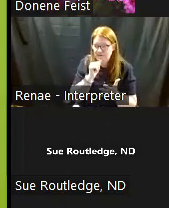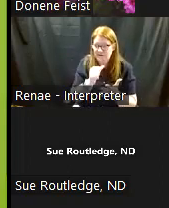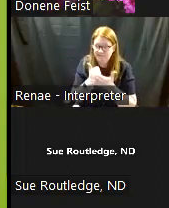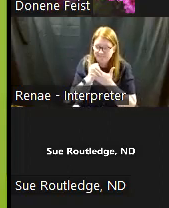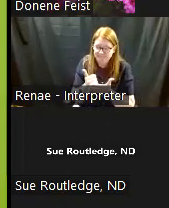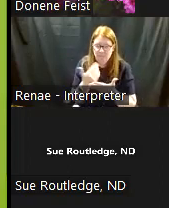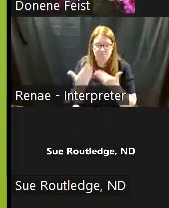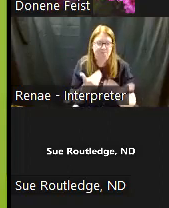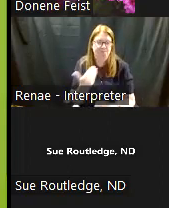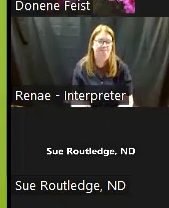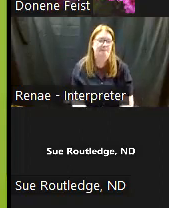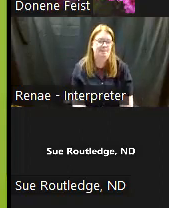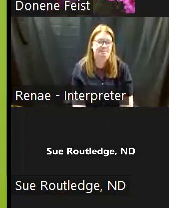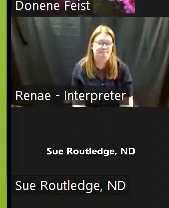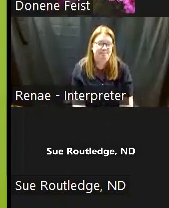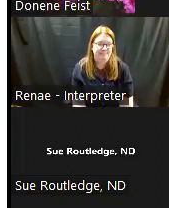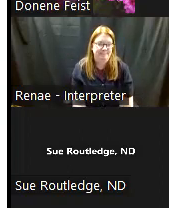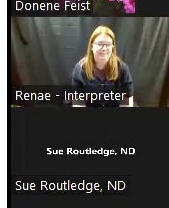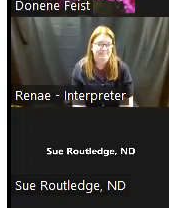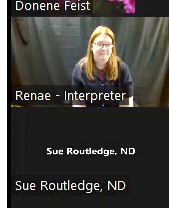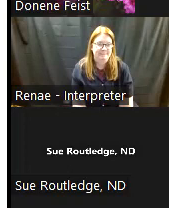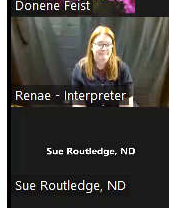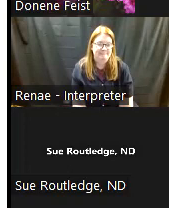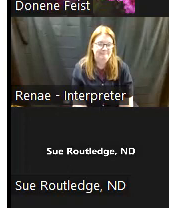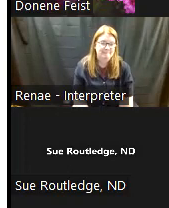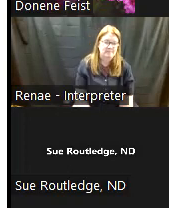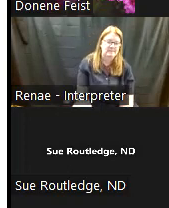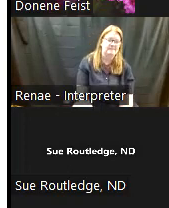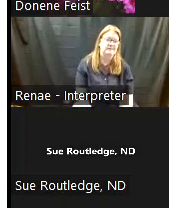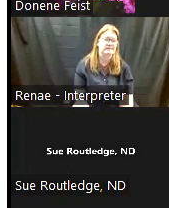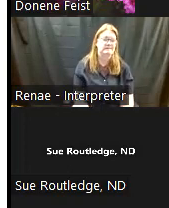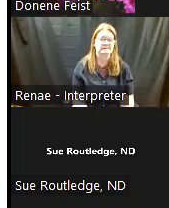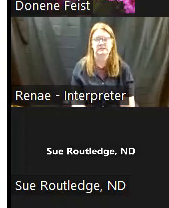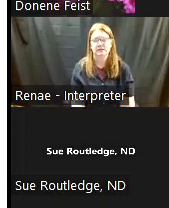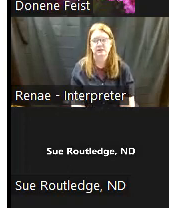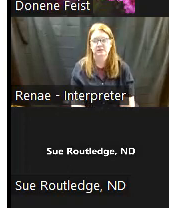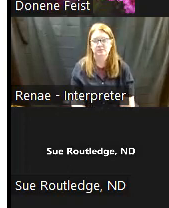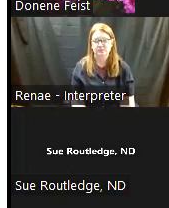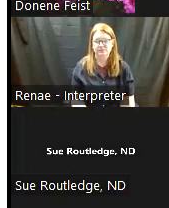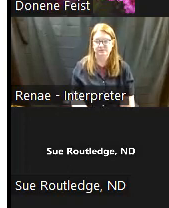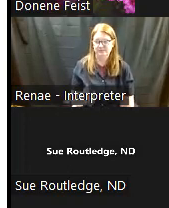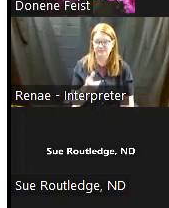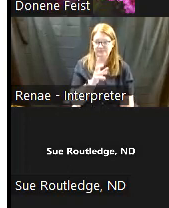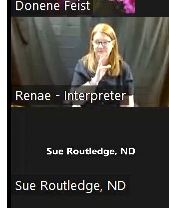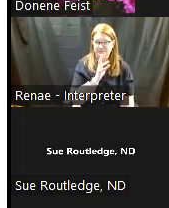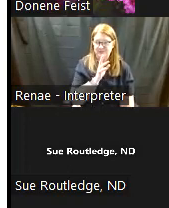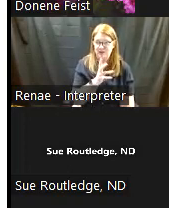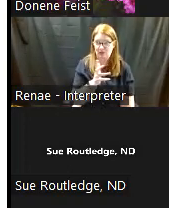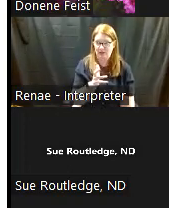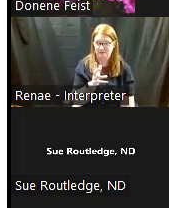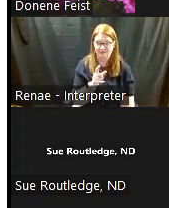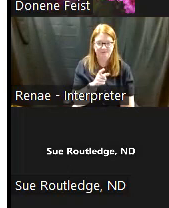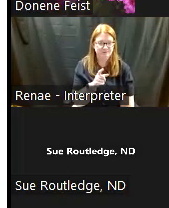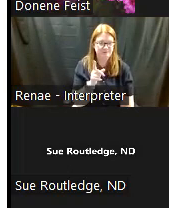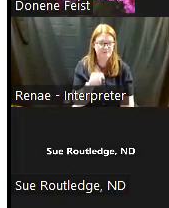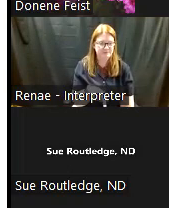pace. Next. I'm kind of talking a lot, so I'm going to just kind of breeze through